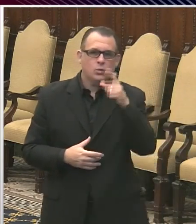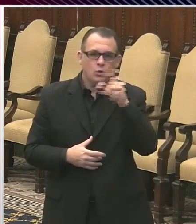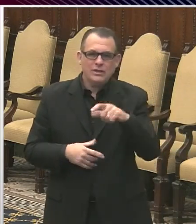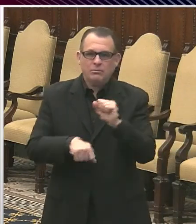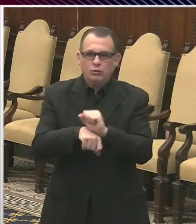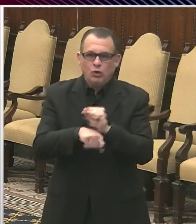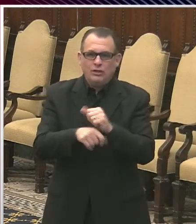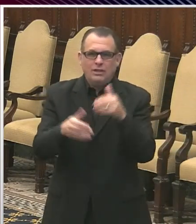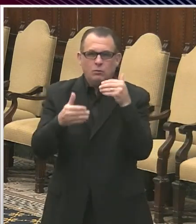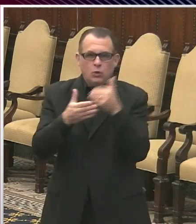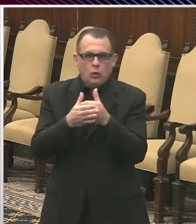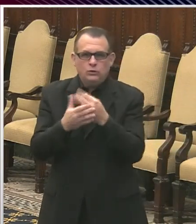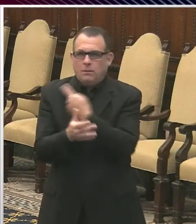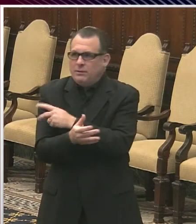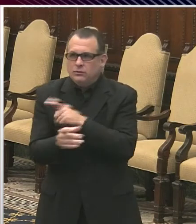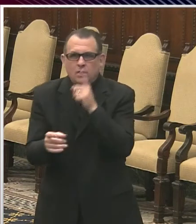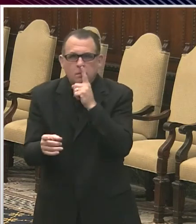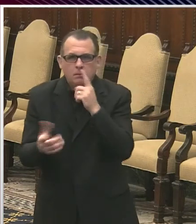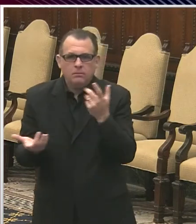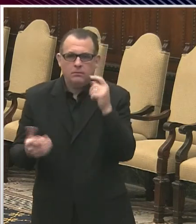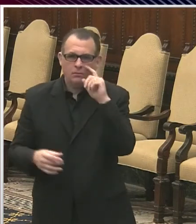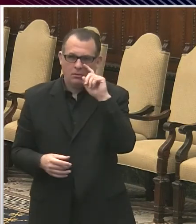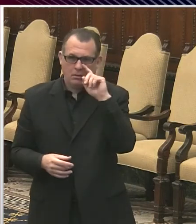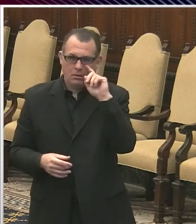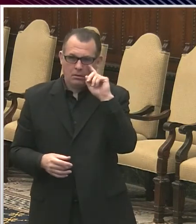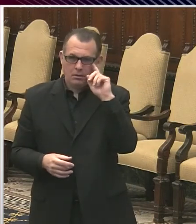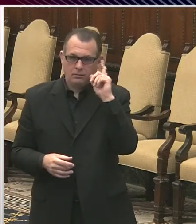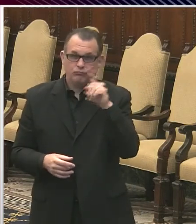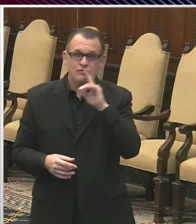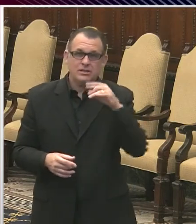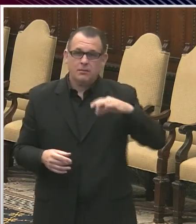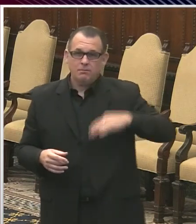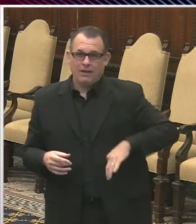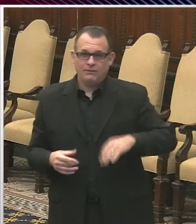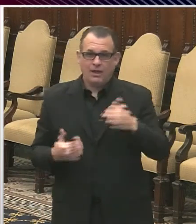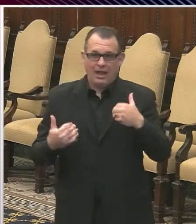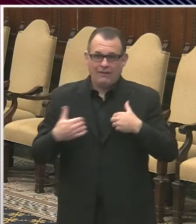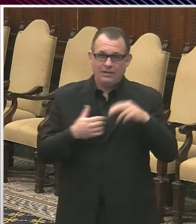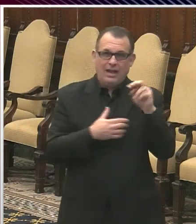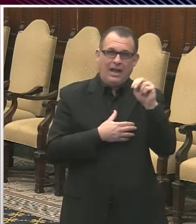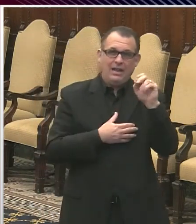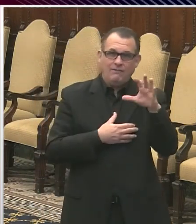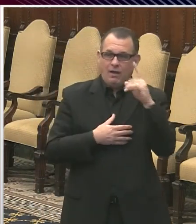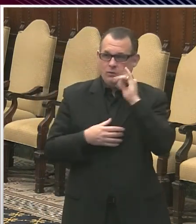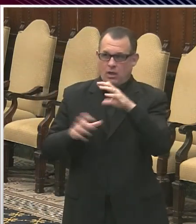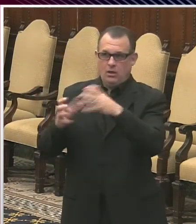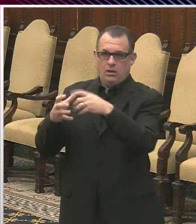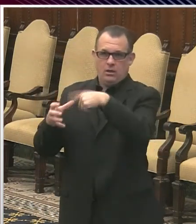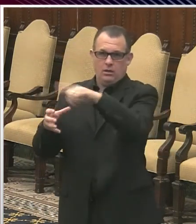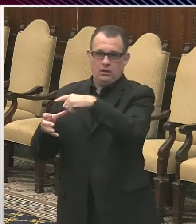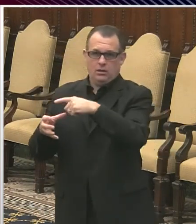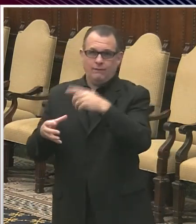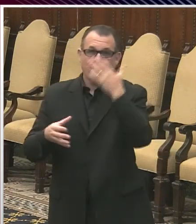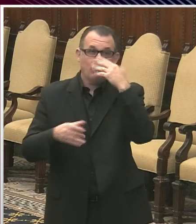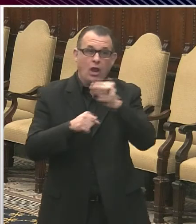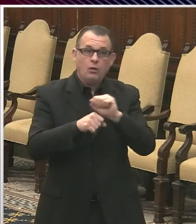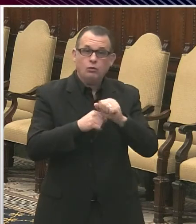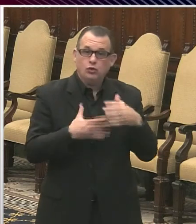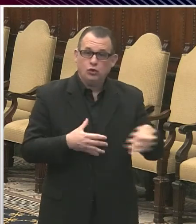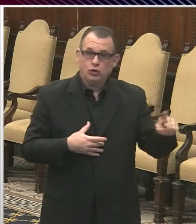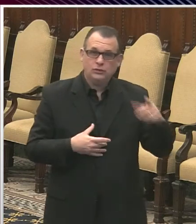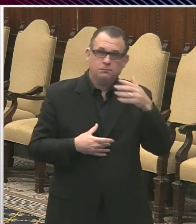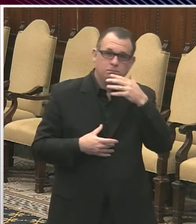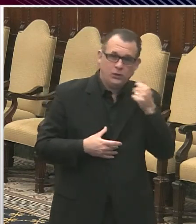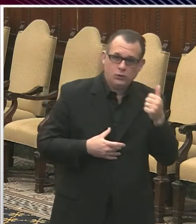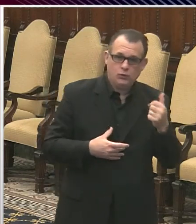patient as a healthcare worker would. It'd be better for them to not have an N95 mask. Great. Thank you, Dr. Farley. And we will go